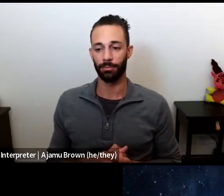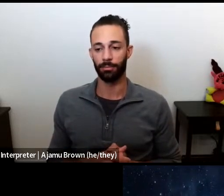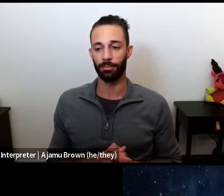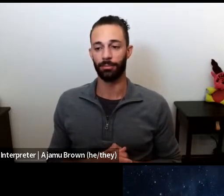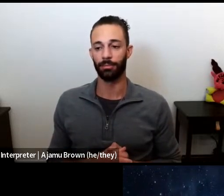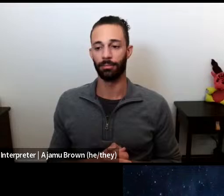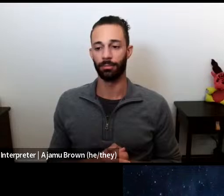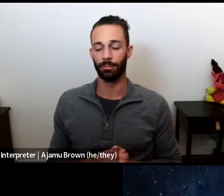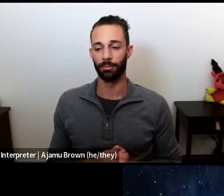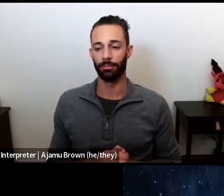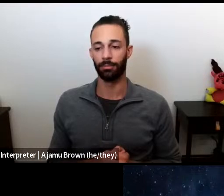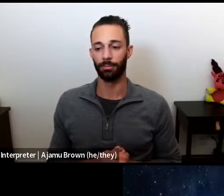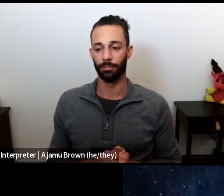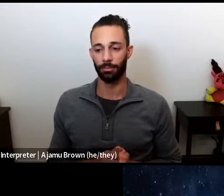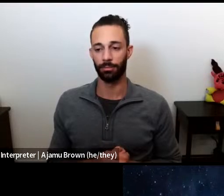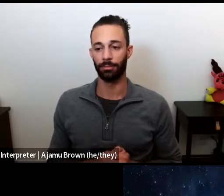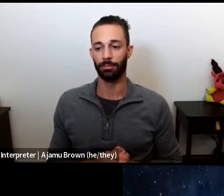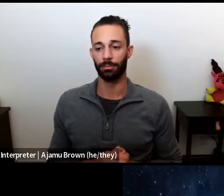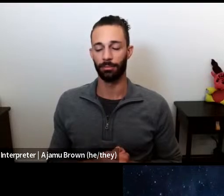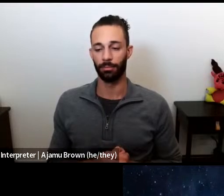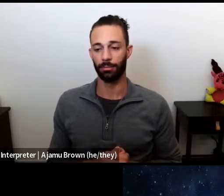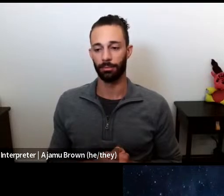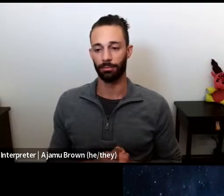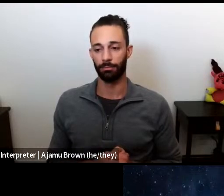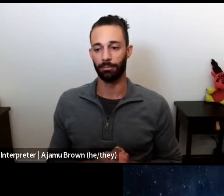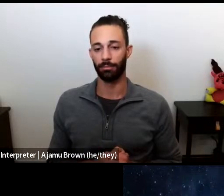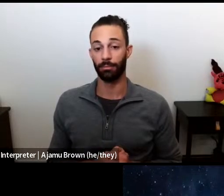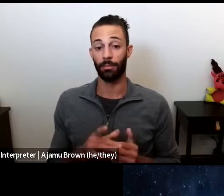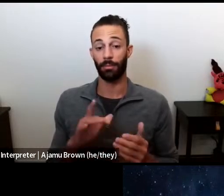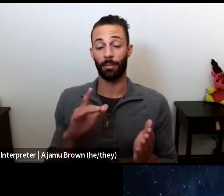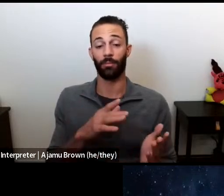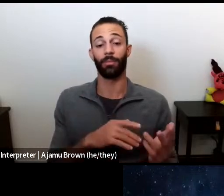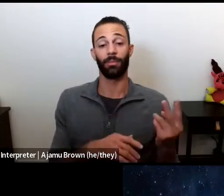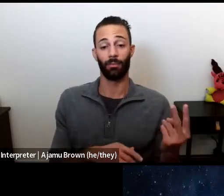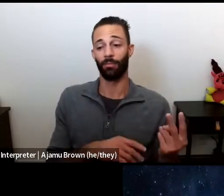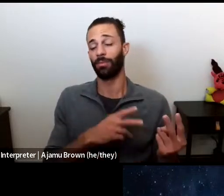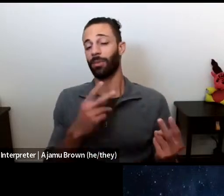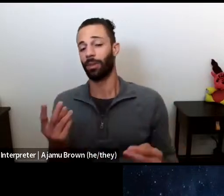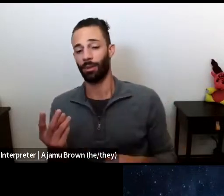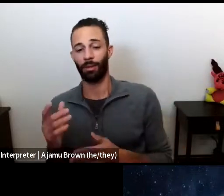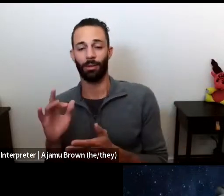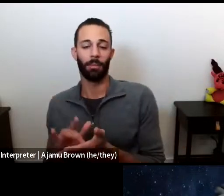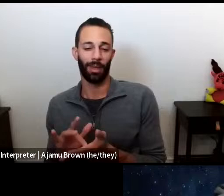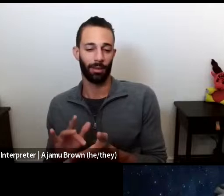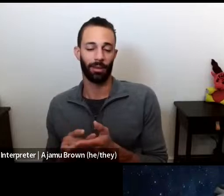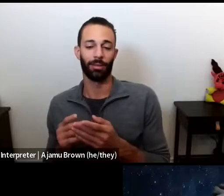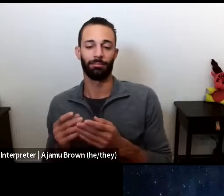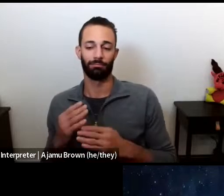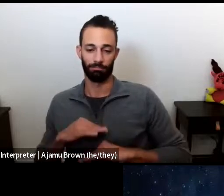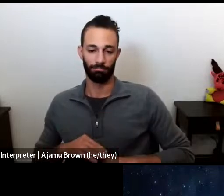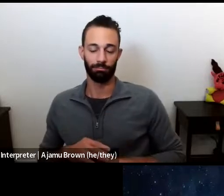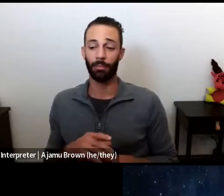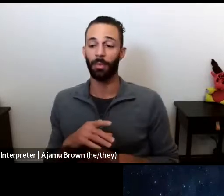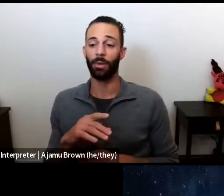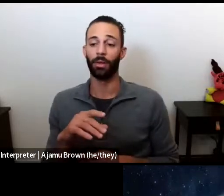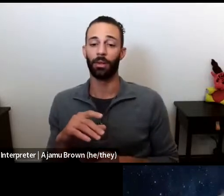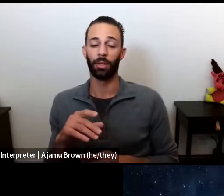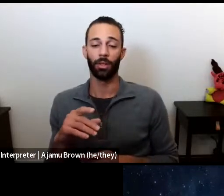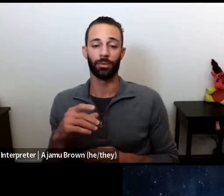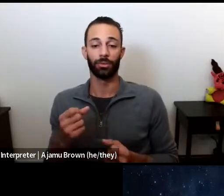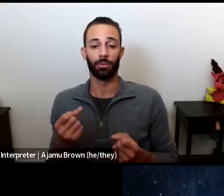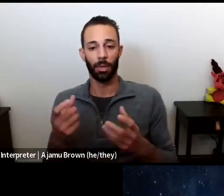Okay. So since y'all uh, tend to spend a lot of time in cerebral